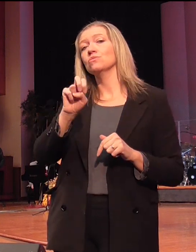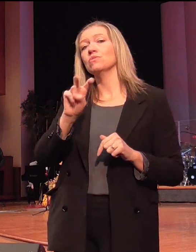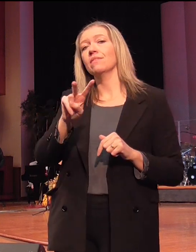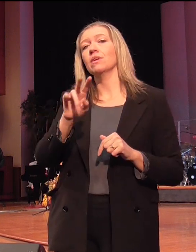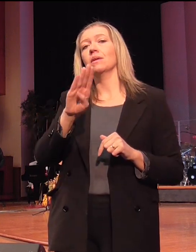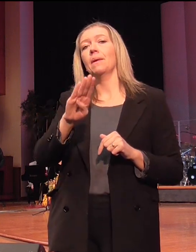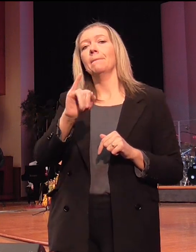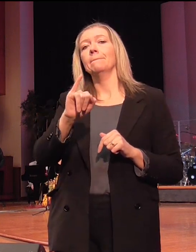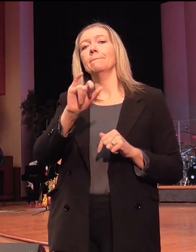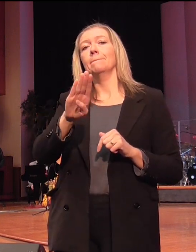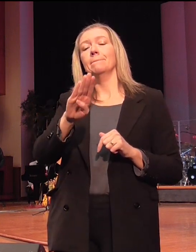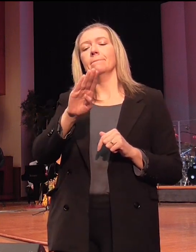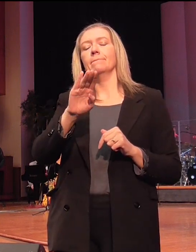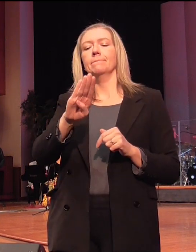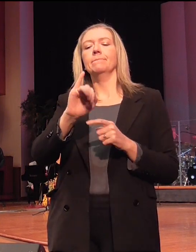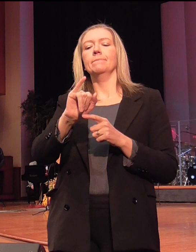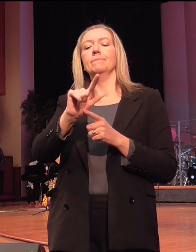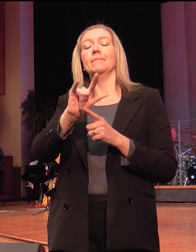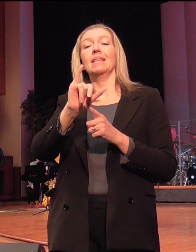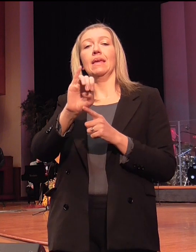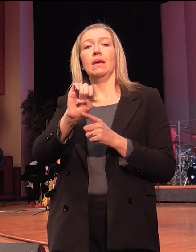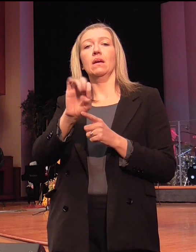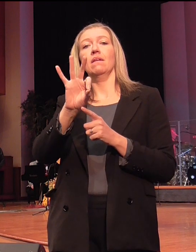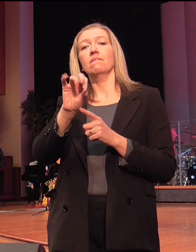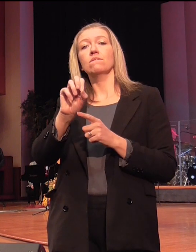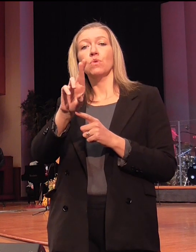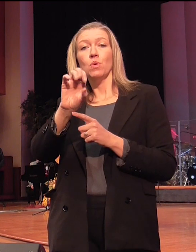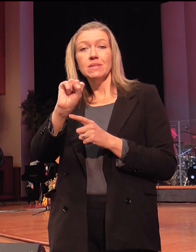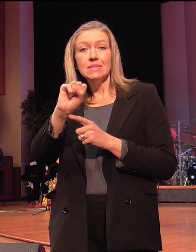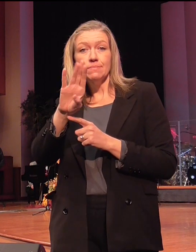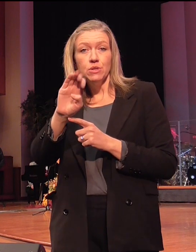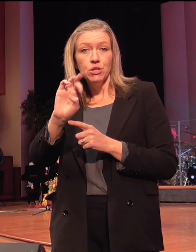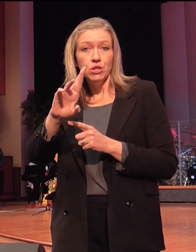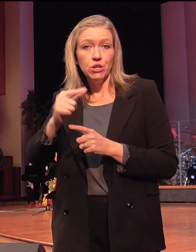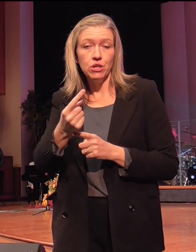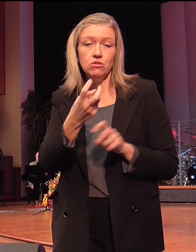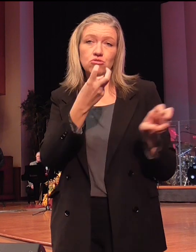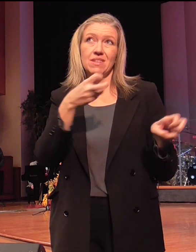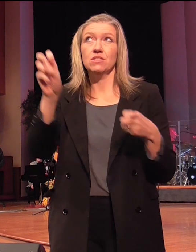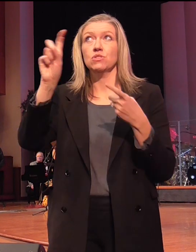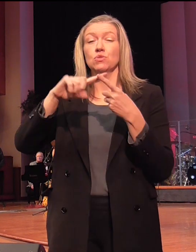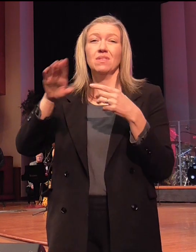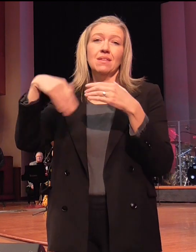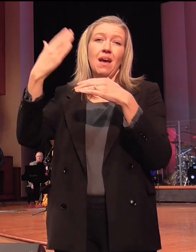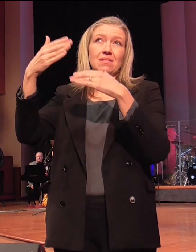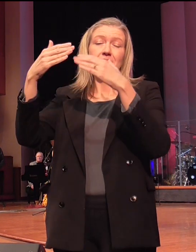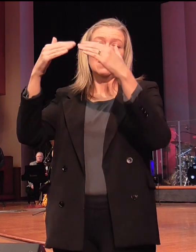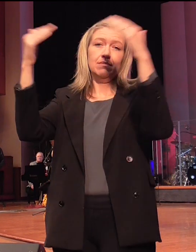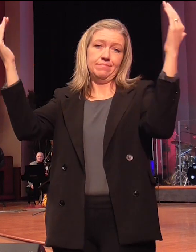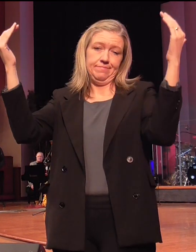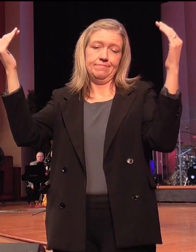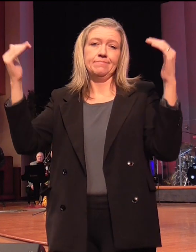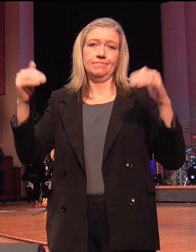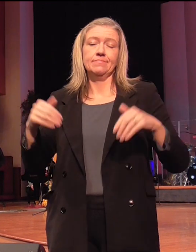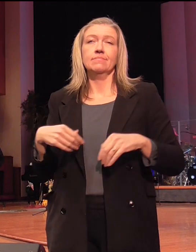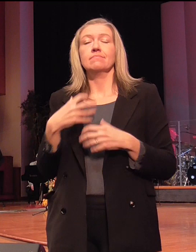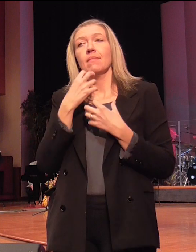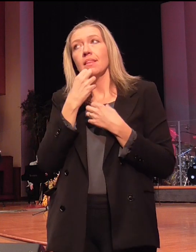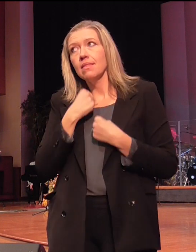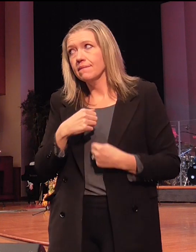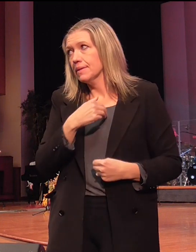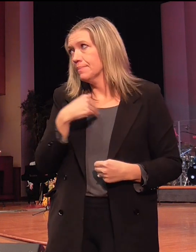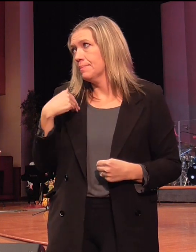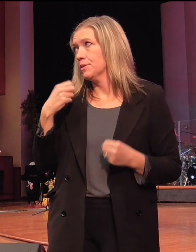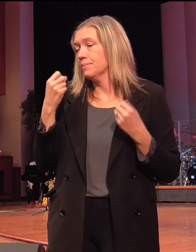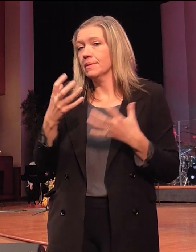Millie Forsberg made her transition this past week into the next life plane. She was a beloved member here for many